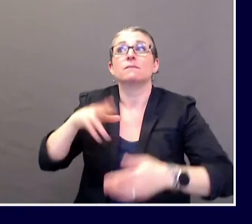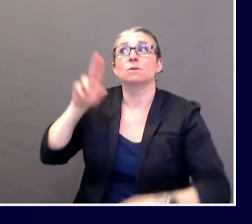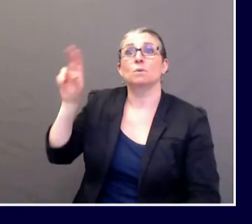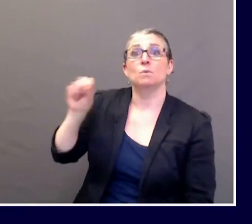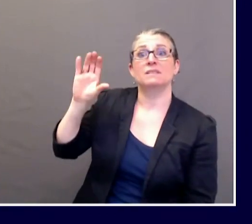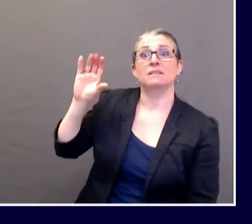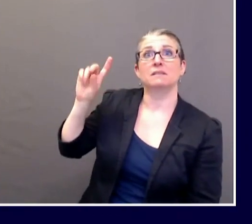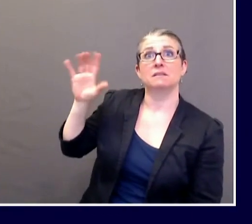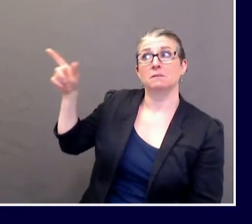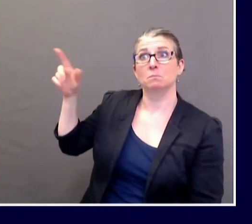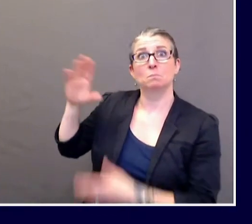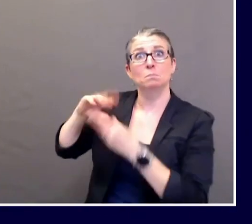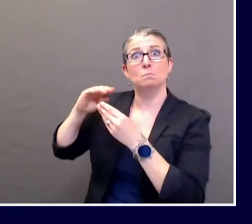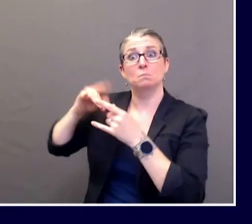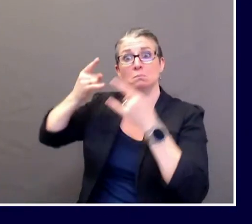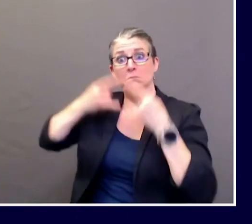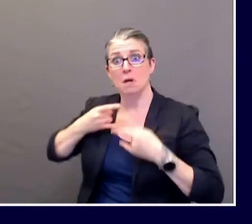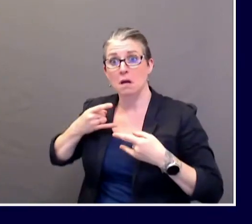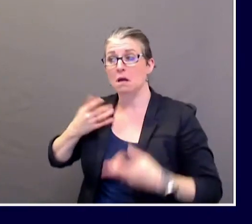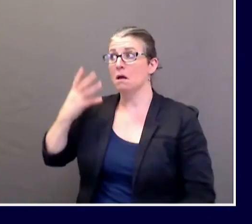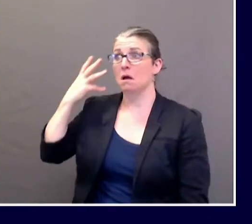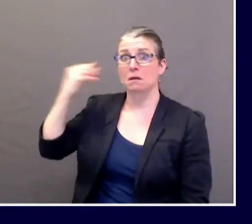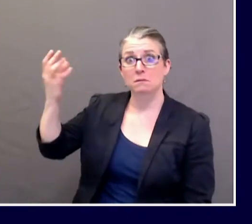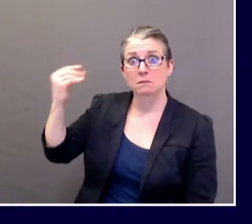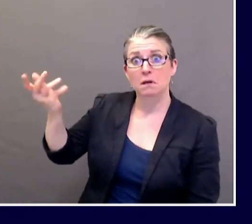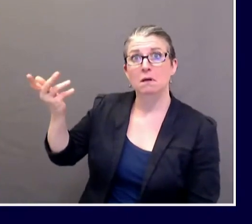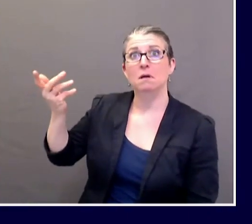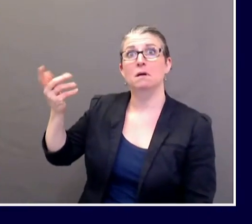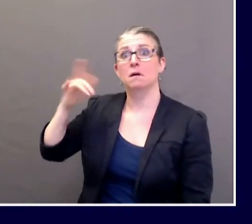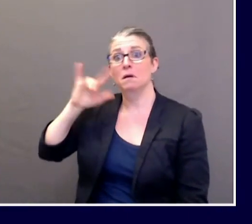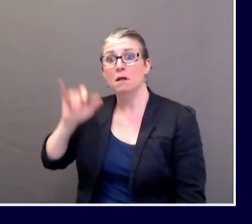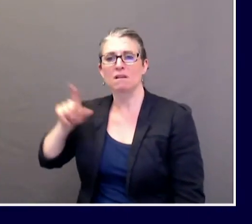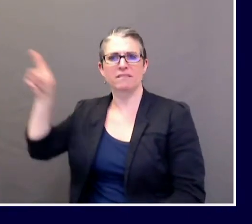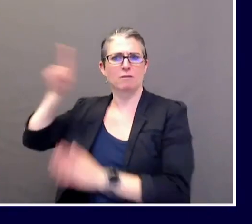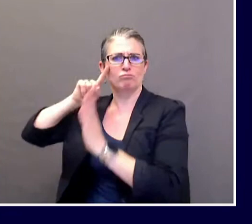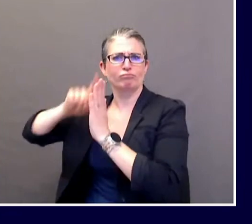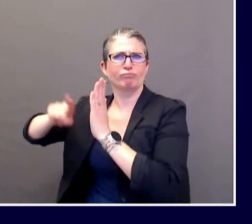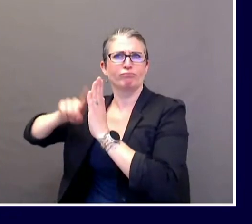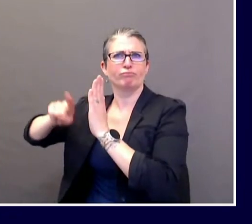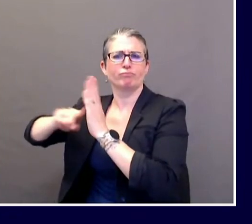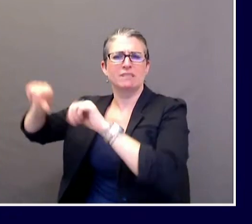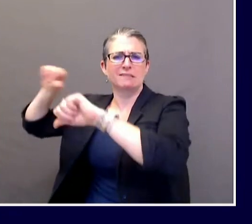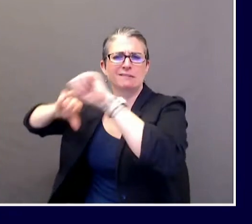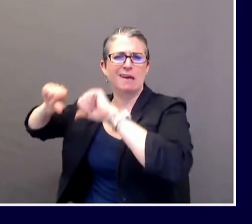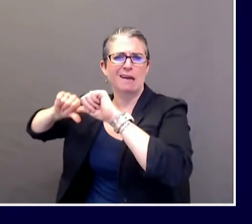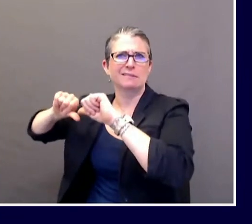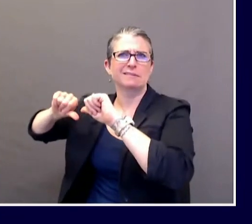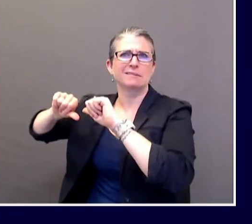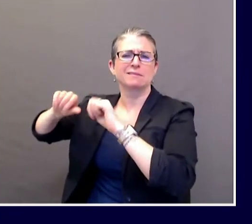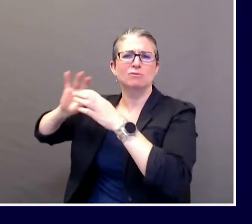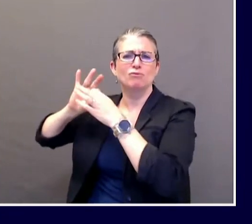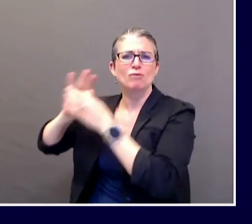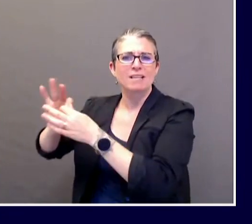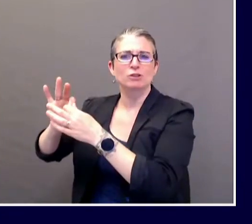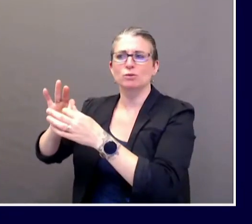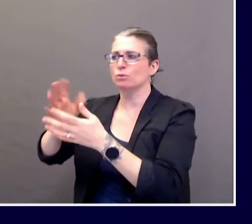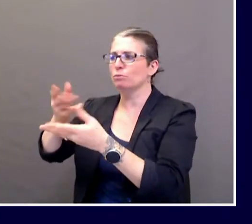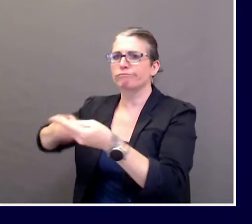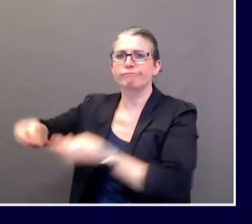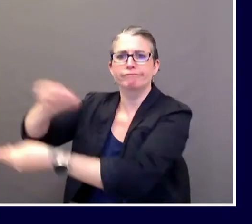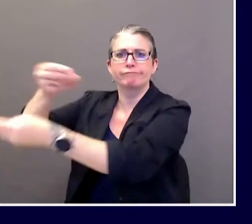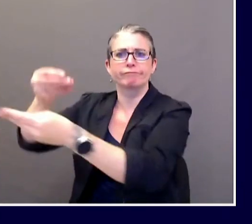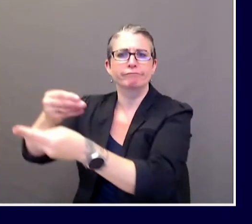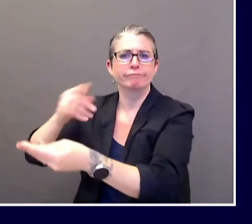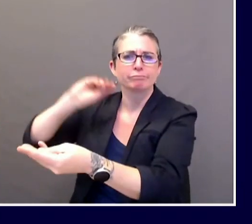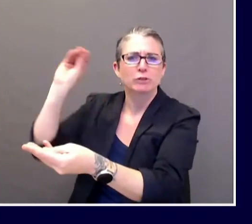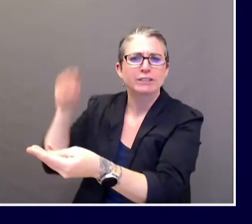on outdoor transmission. We looked at the science on outdoor transmission. And we do think, again, in circumstances where we can maintain